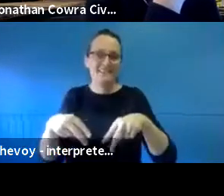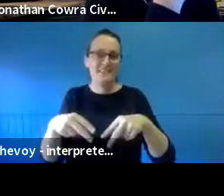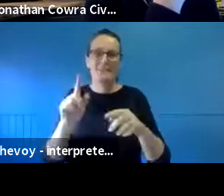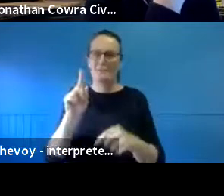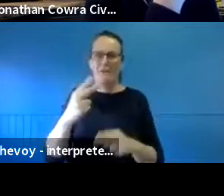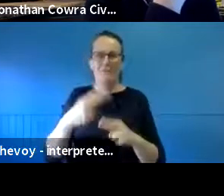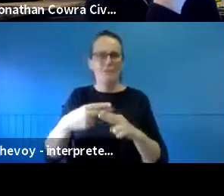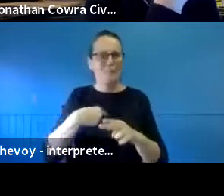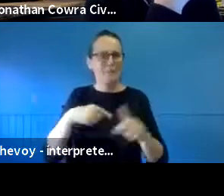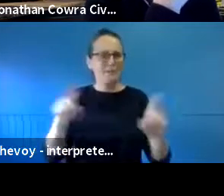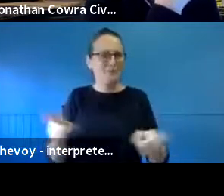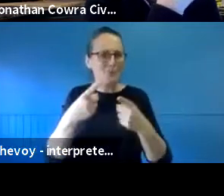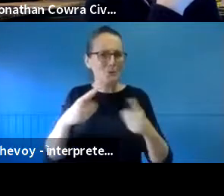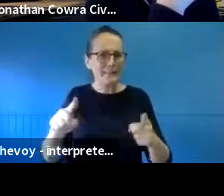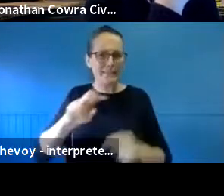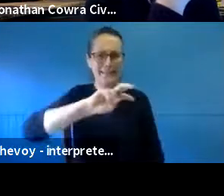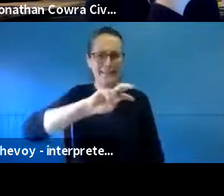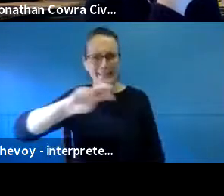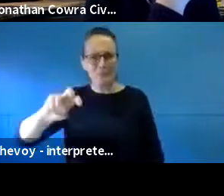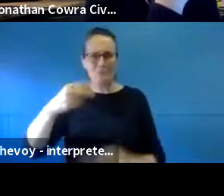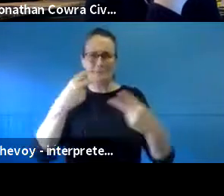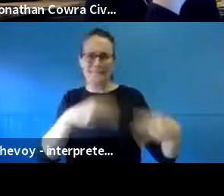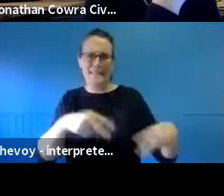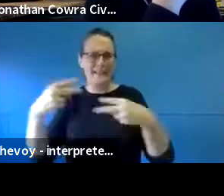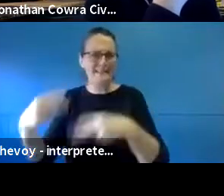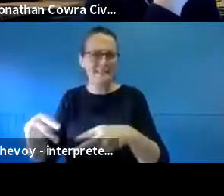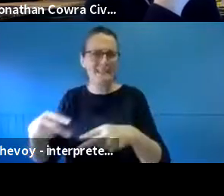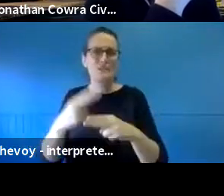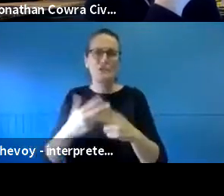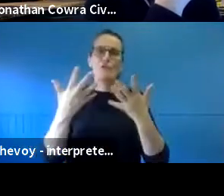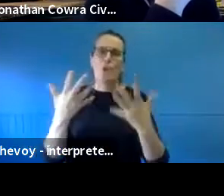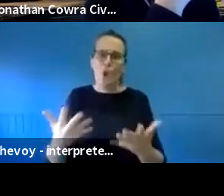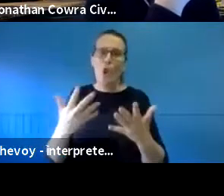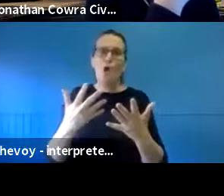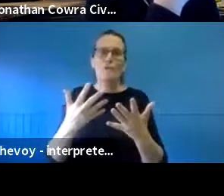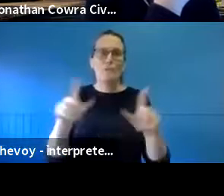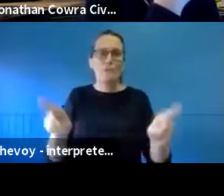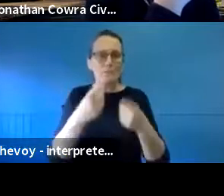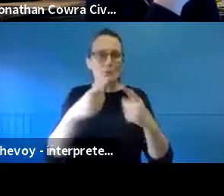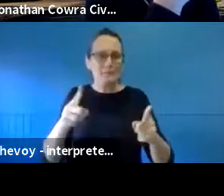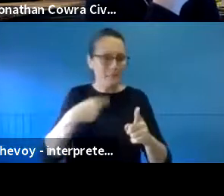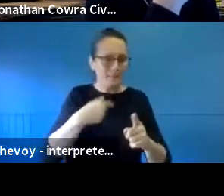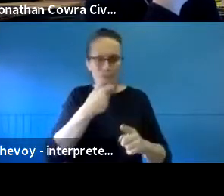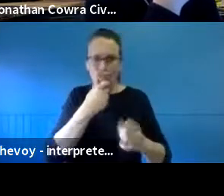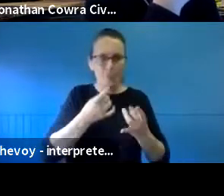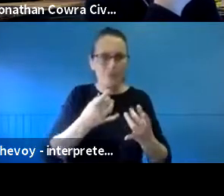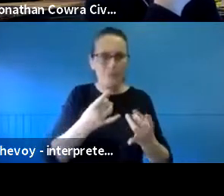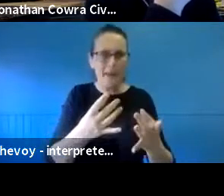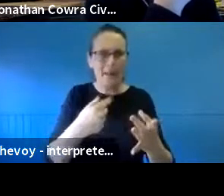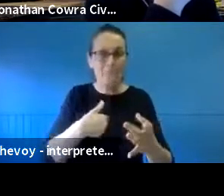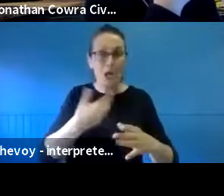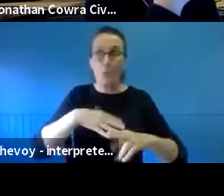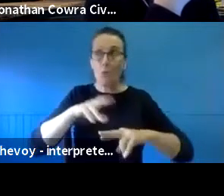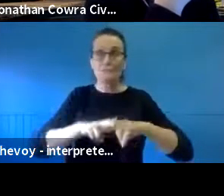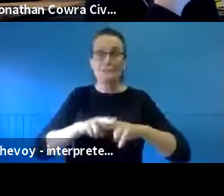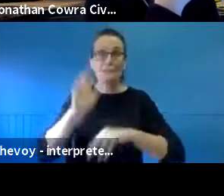a lot about dancing. Well, a lot of the music I was going to program, I'm like, I don't really want to sit and listen to, it's nice